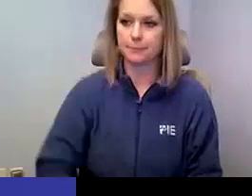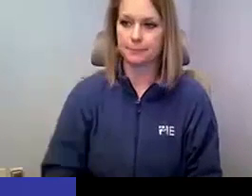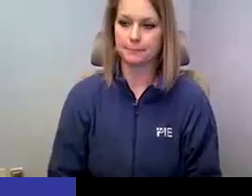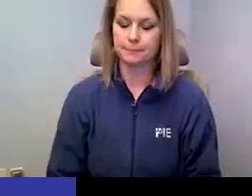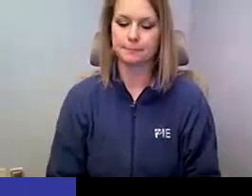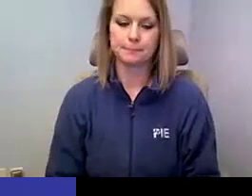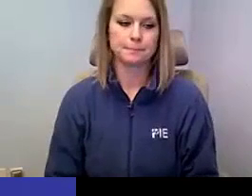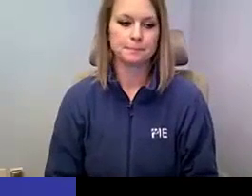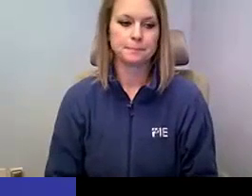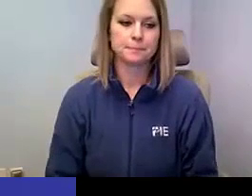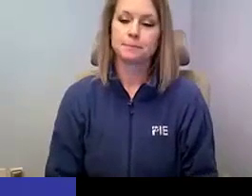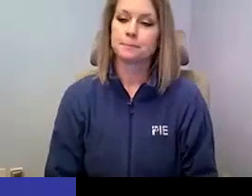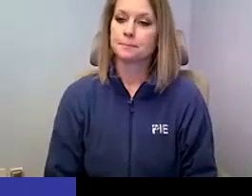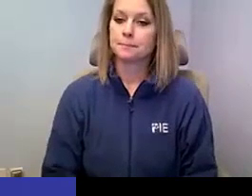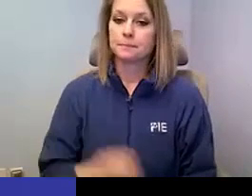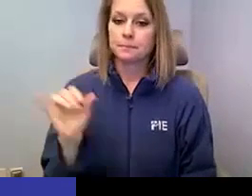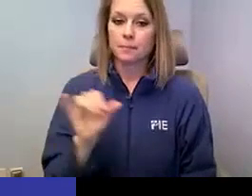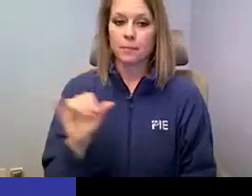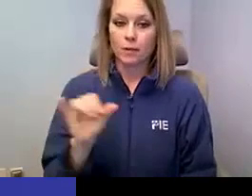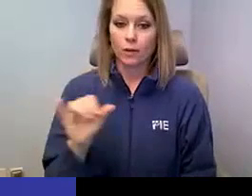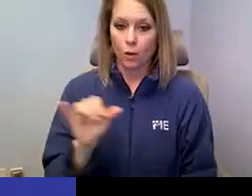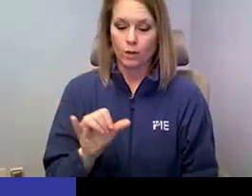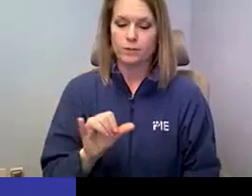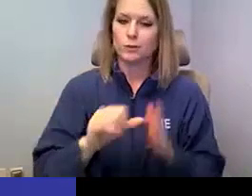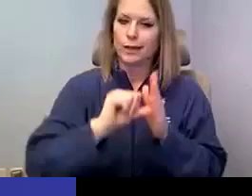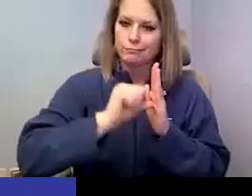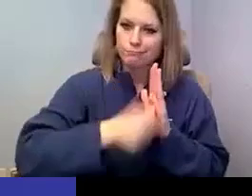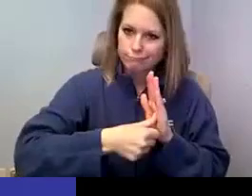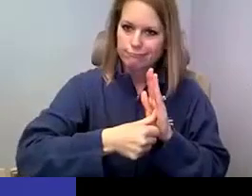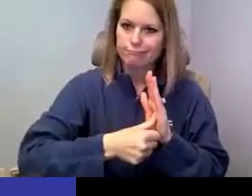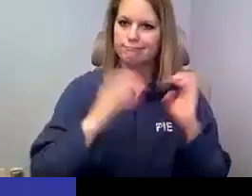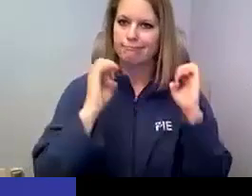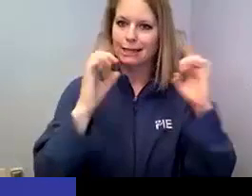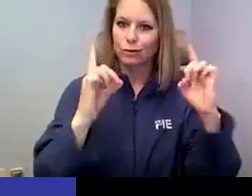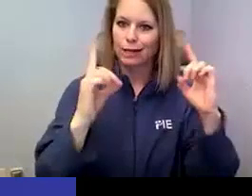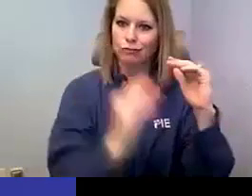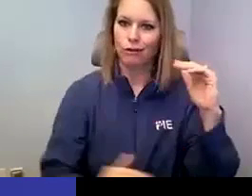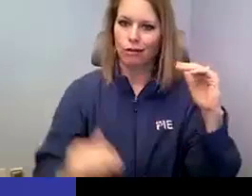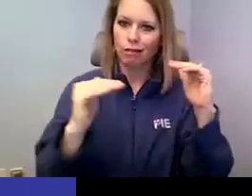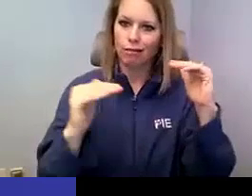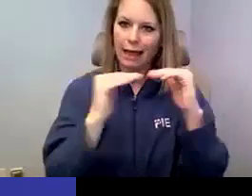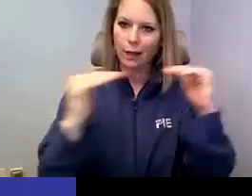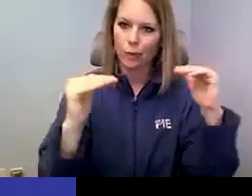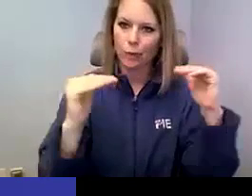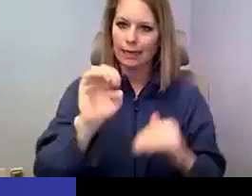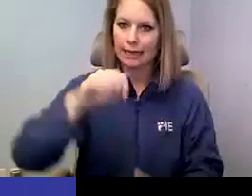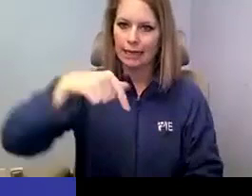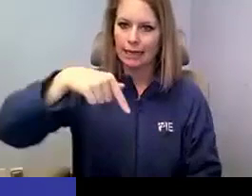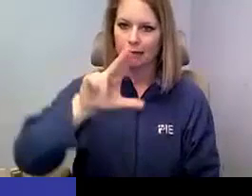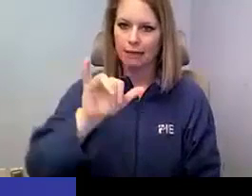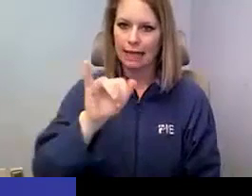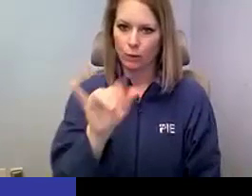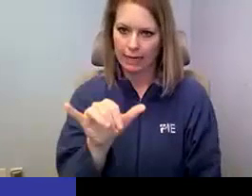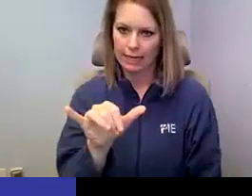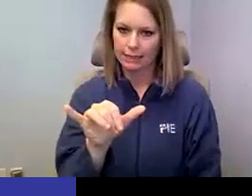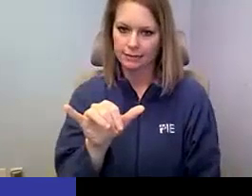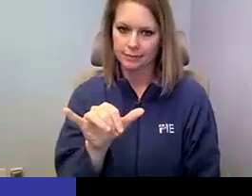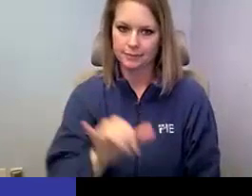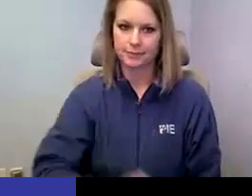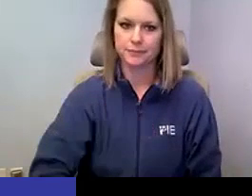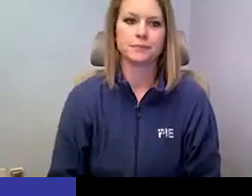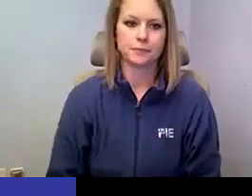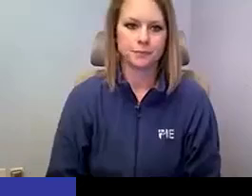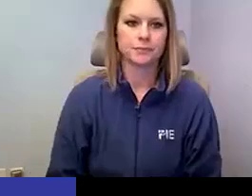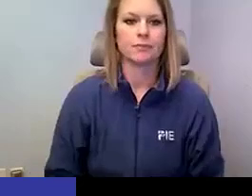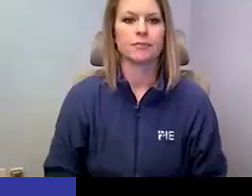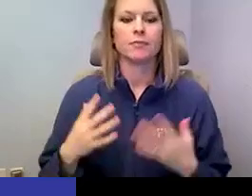And finally, placing an emphasis on educational equity and ecological factors. So we'll be talking quite